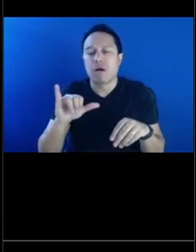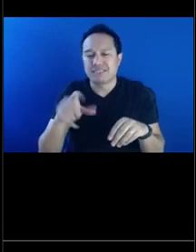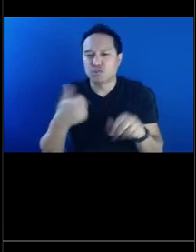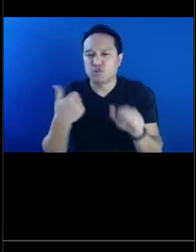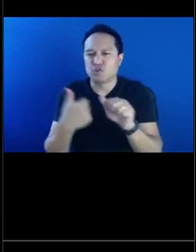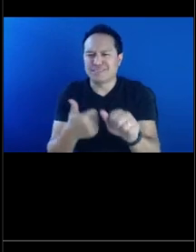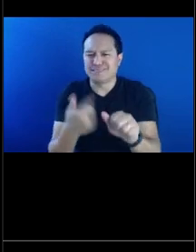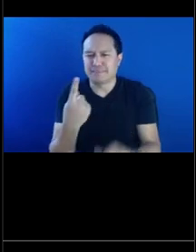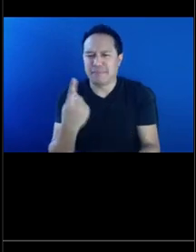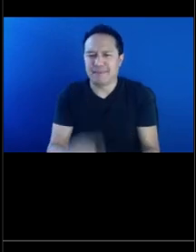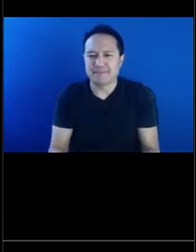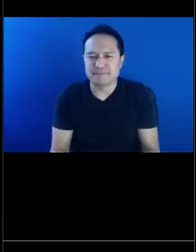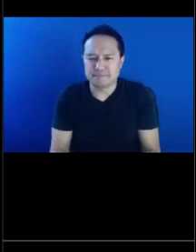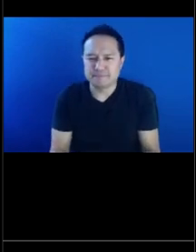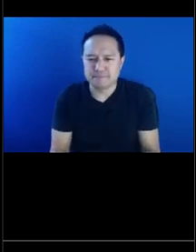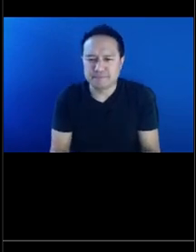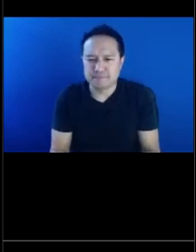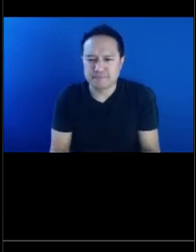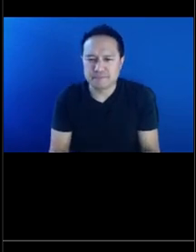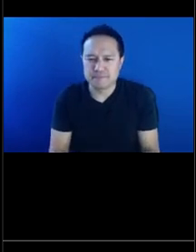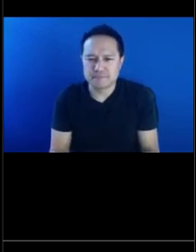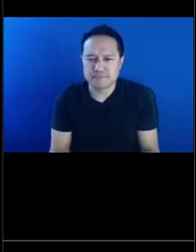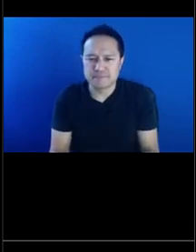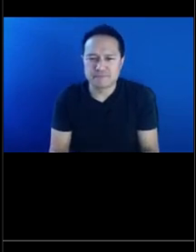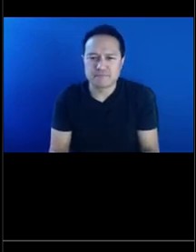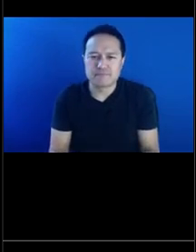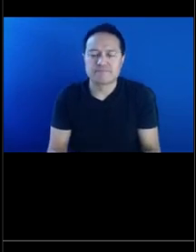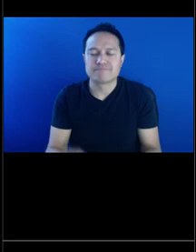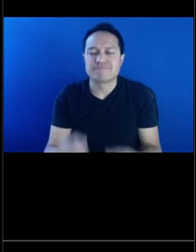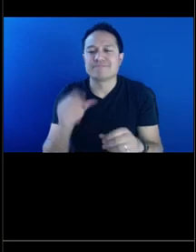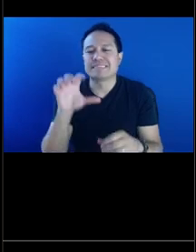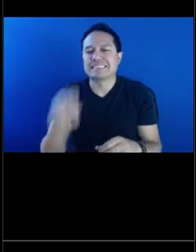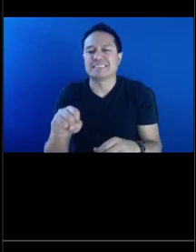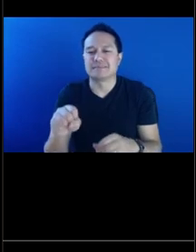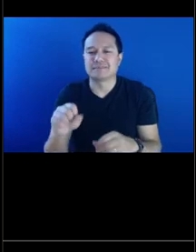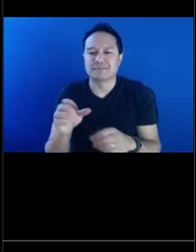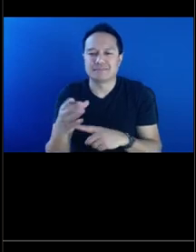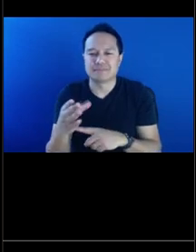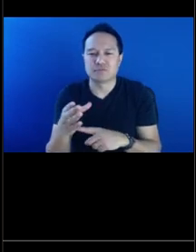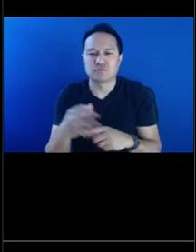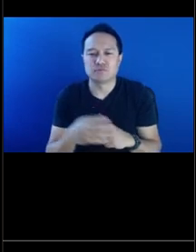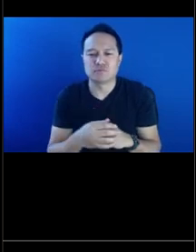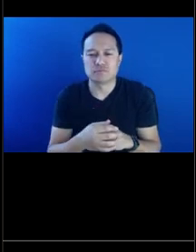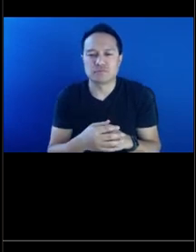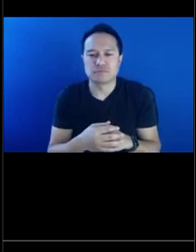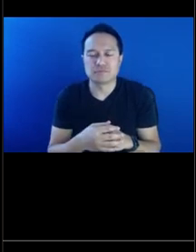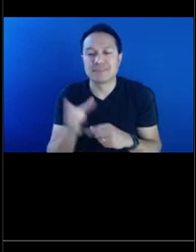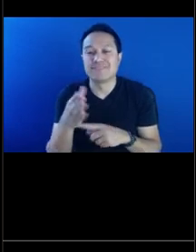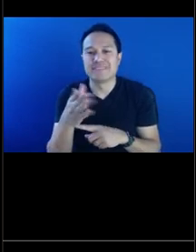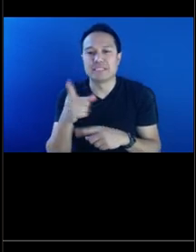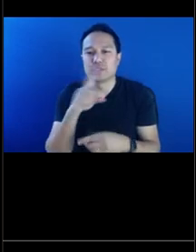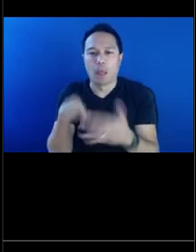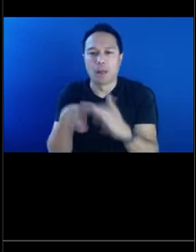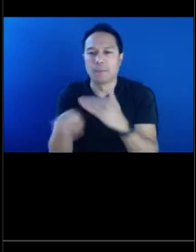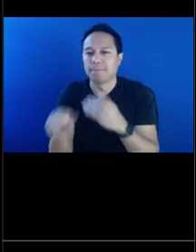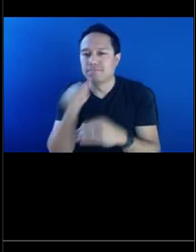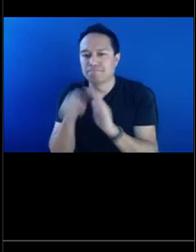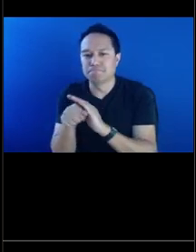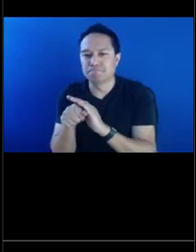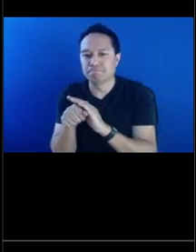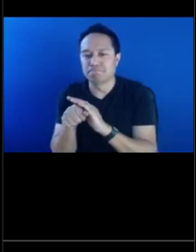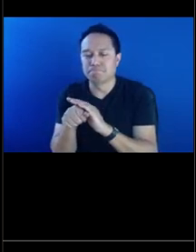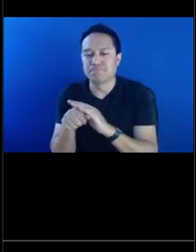down. He's going to try to get this little fish. And the fish goes in this hole to hide, and the seal is still really good at finding